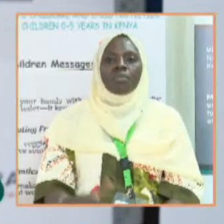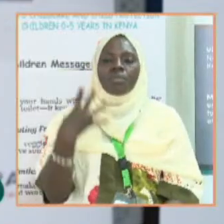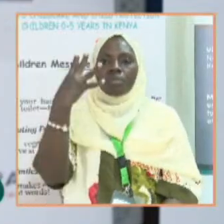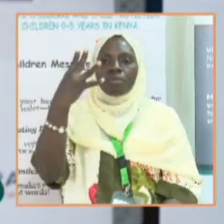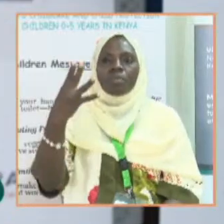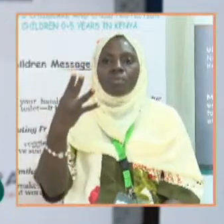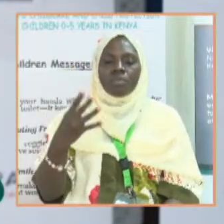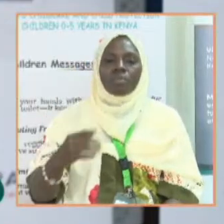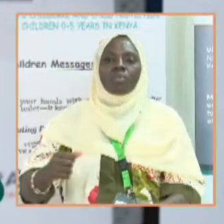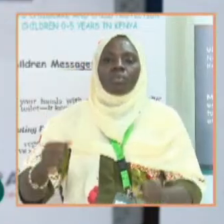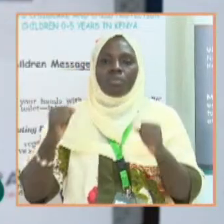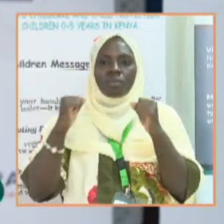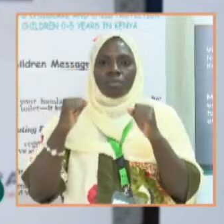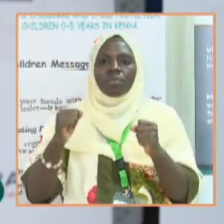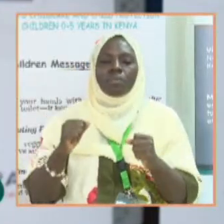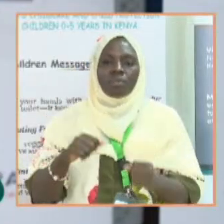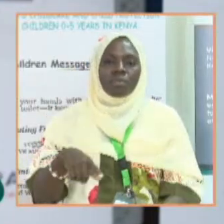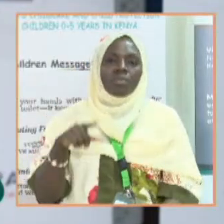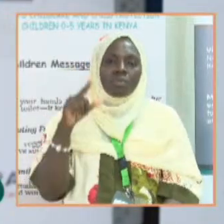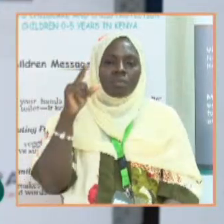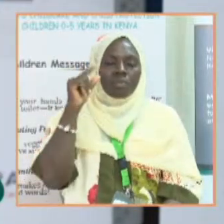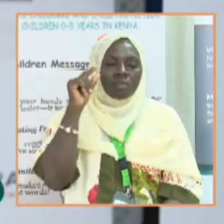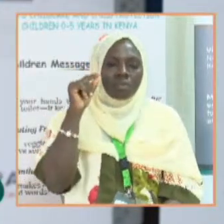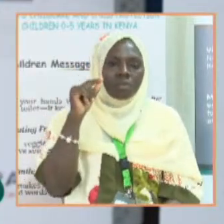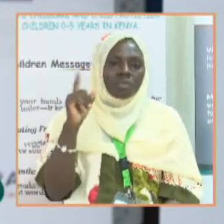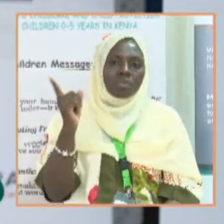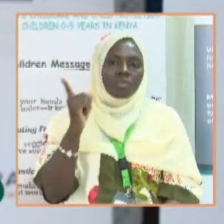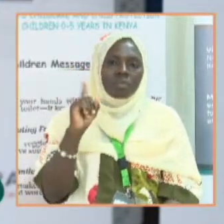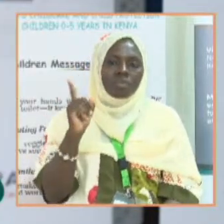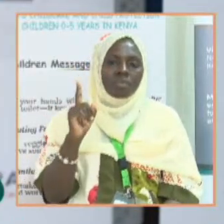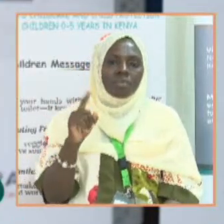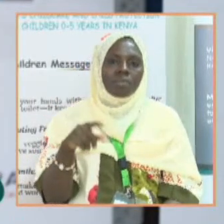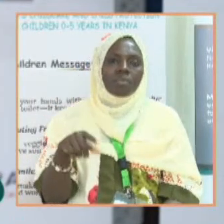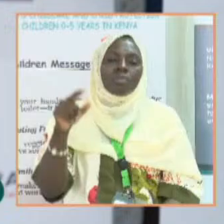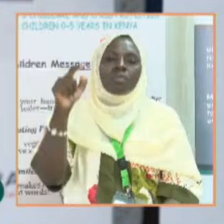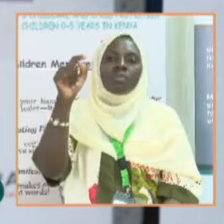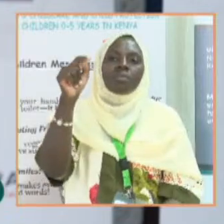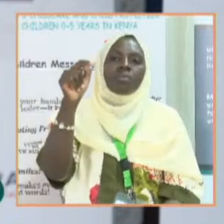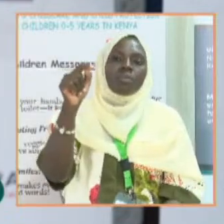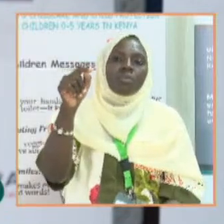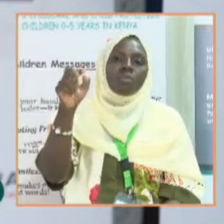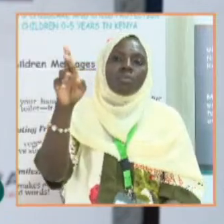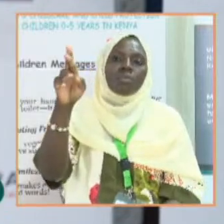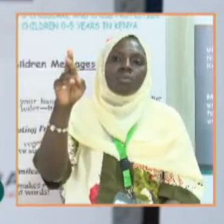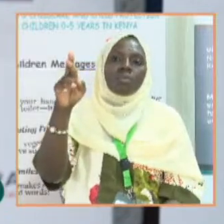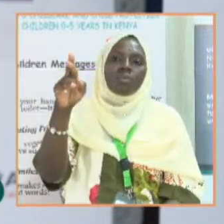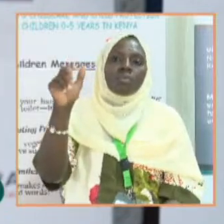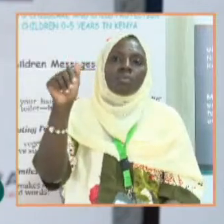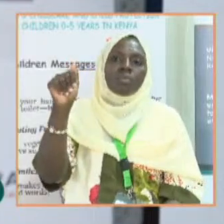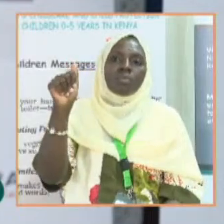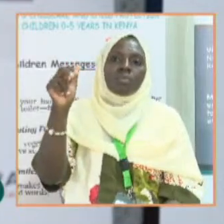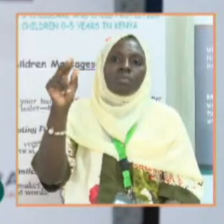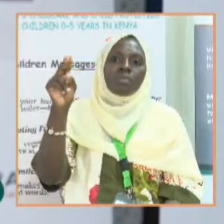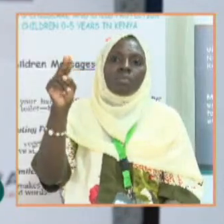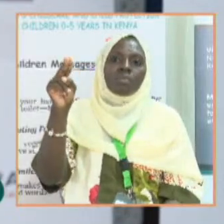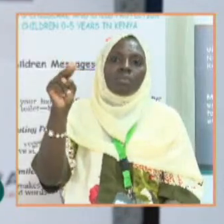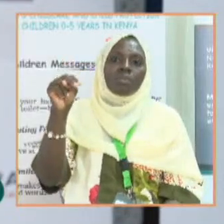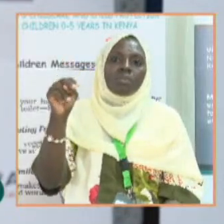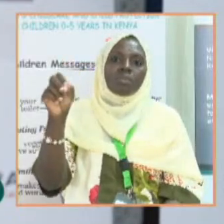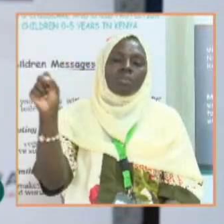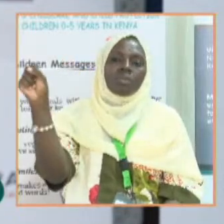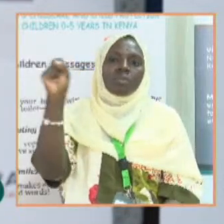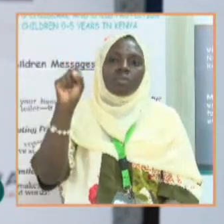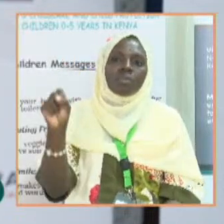that is Mombasa, Nairobi, Siaya, and Trans Nzoia, and then 3 of the counties that we were targeting are emerging, that is Garissa,